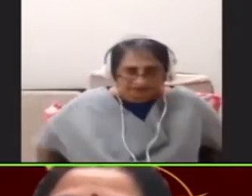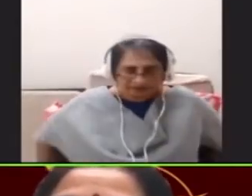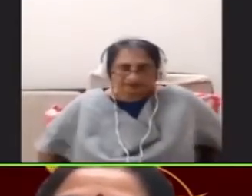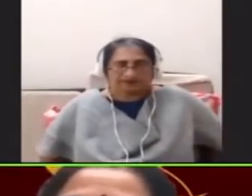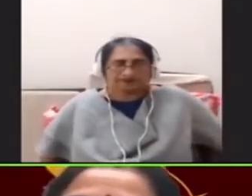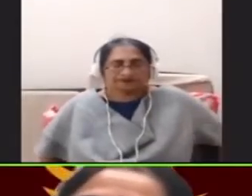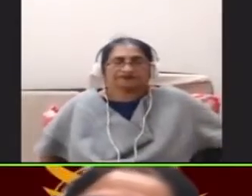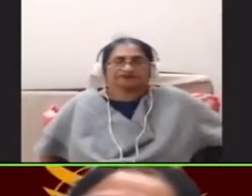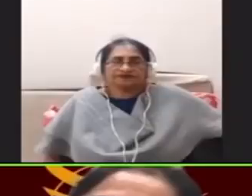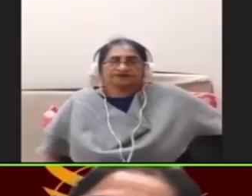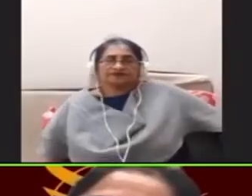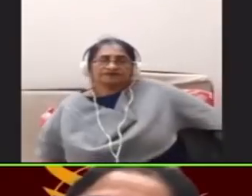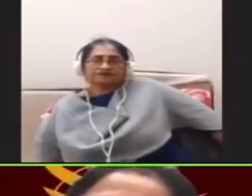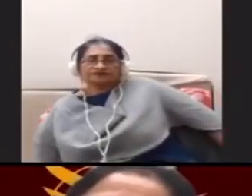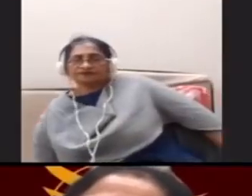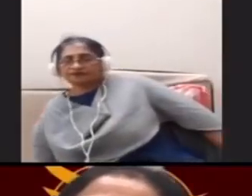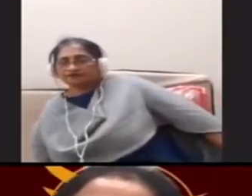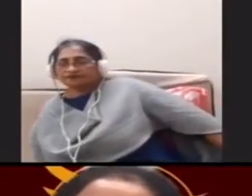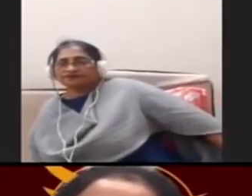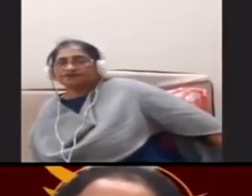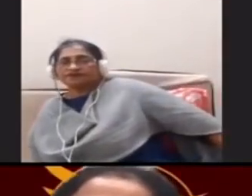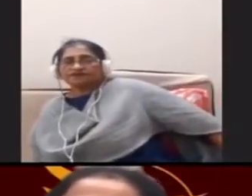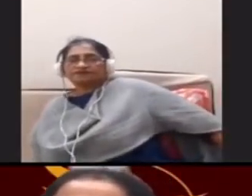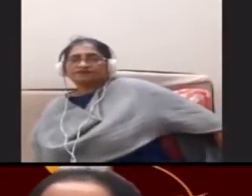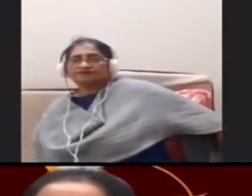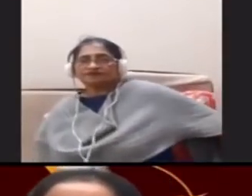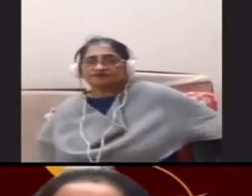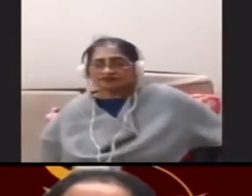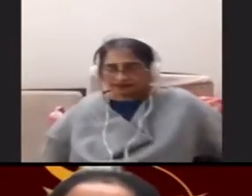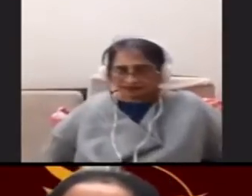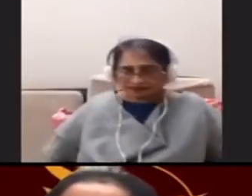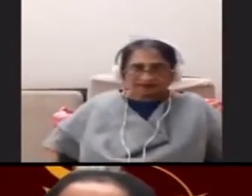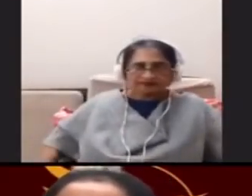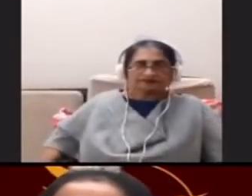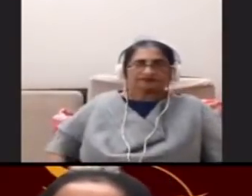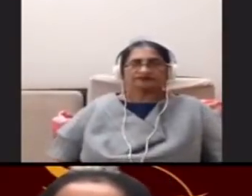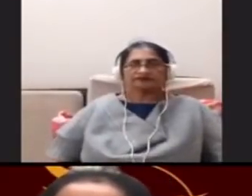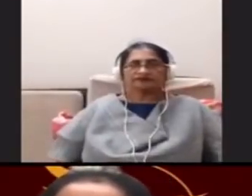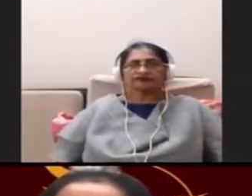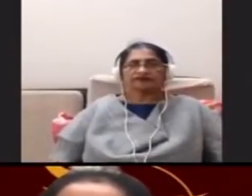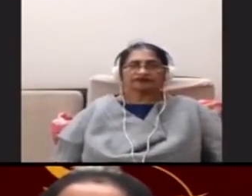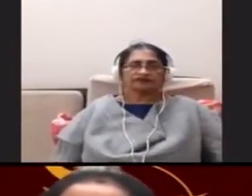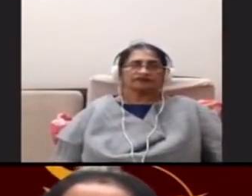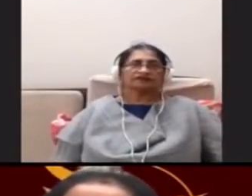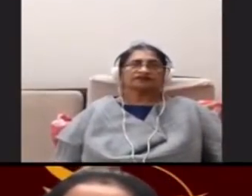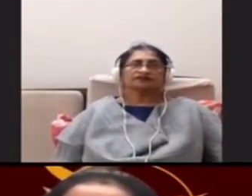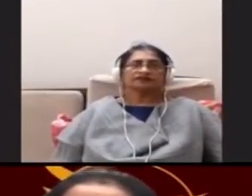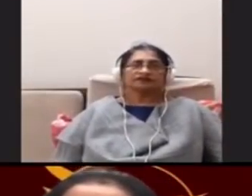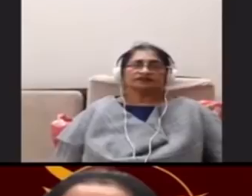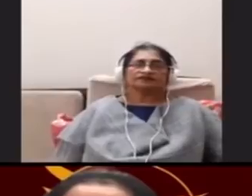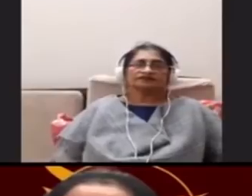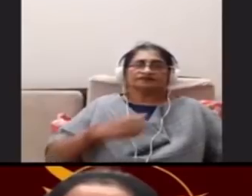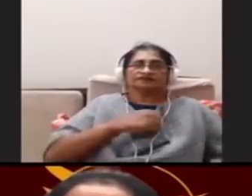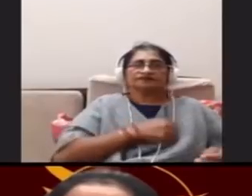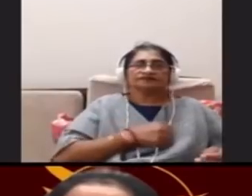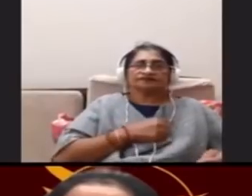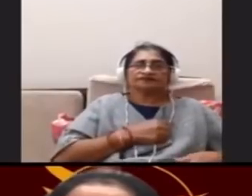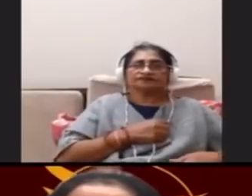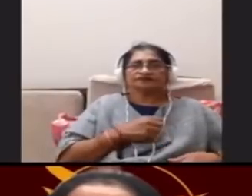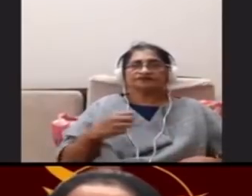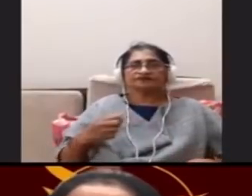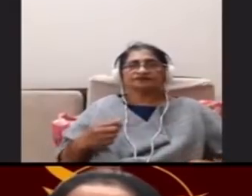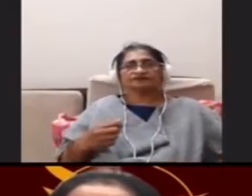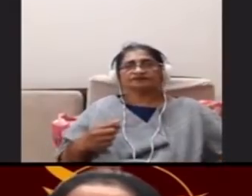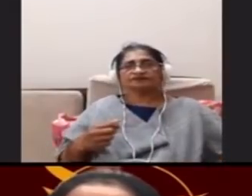Bangalore. Thank you so much. You're welcome. And, you know, I'm sorry I had to,